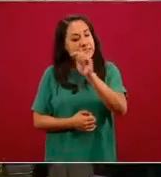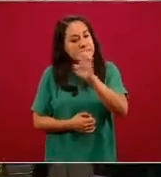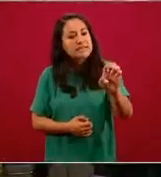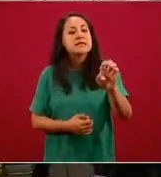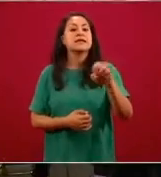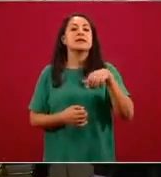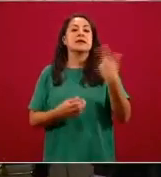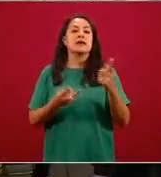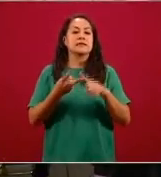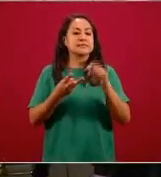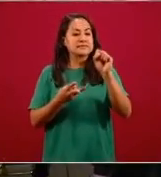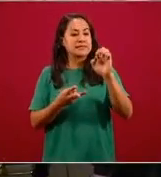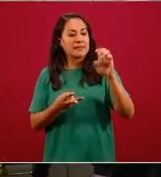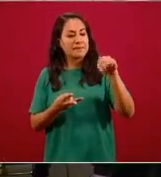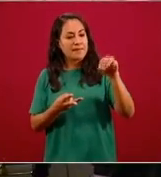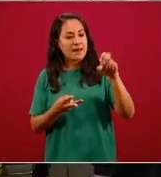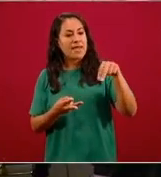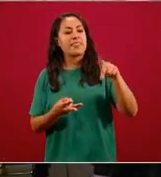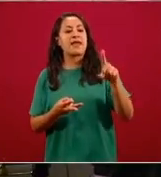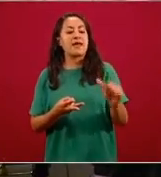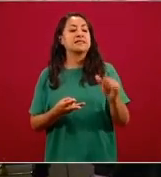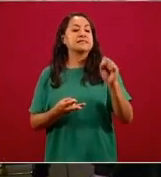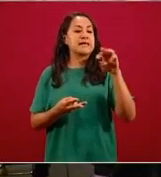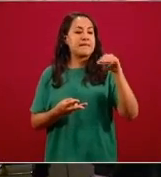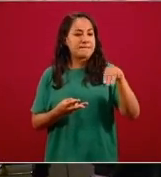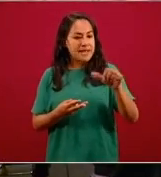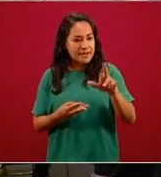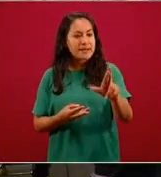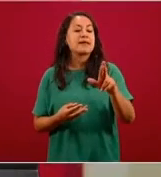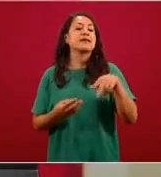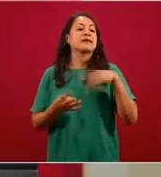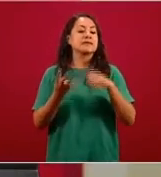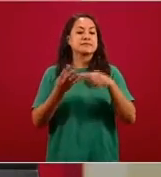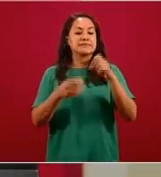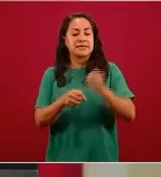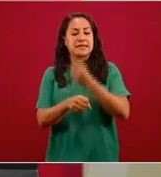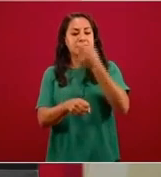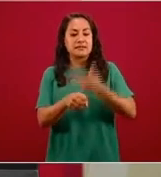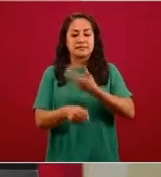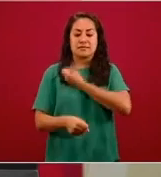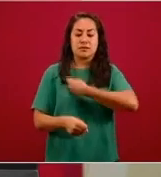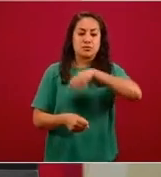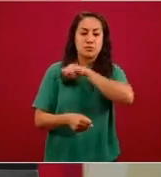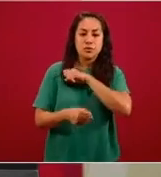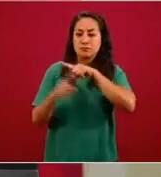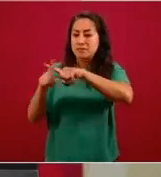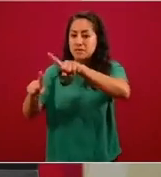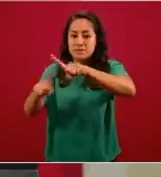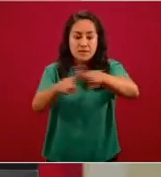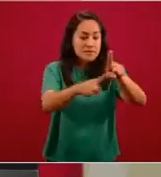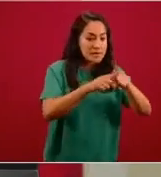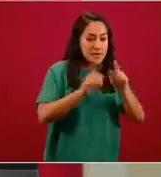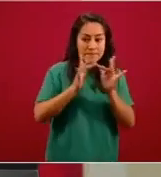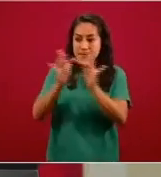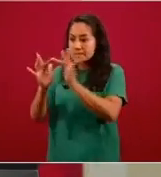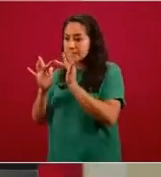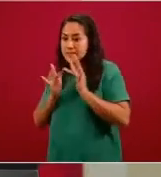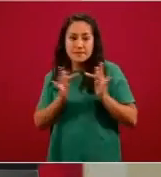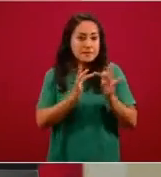ISSSTE, PEMEX, CEDER, CEMAR, the Ministries of Health, this is an agreement that temporarily they're